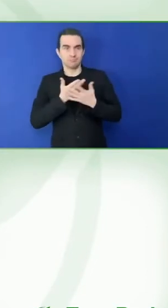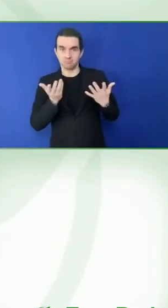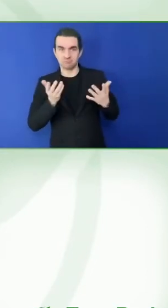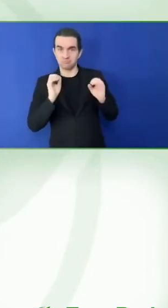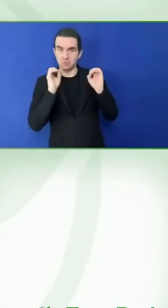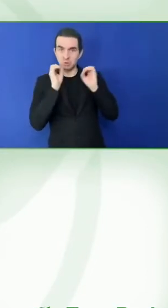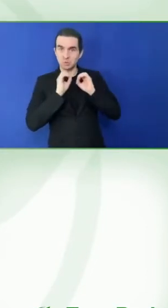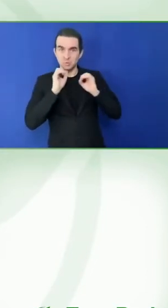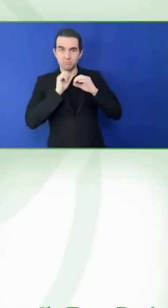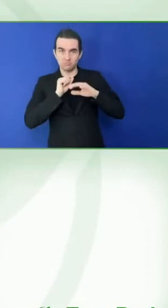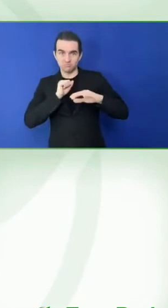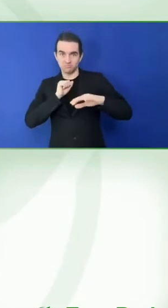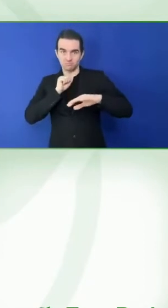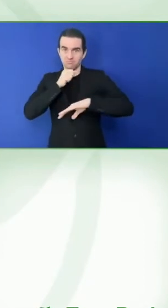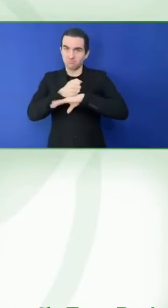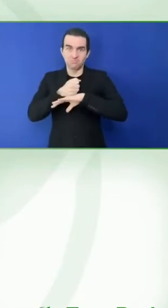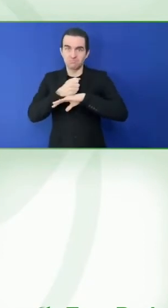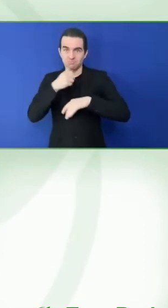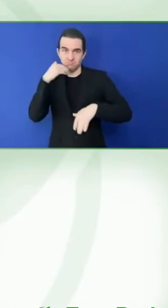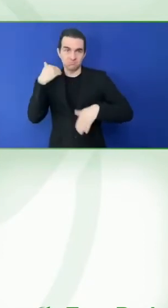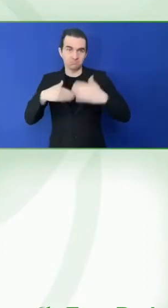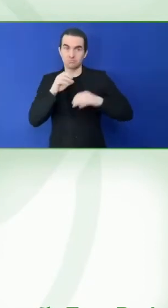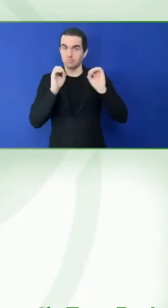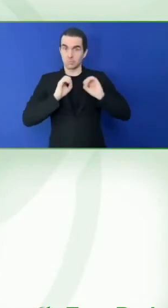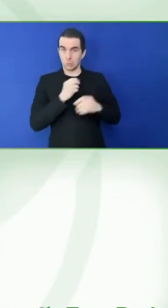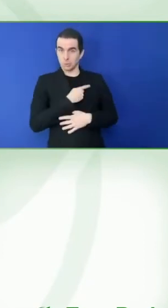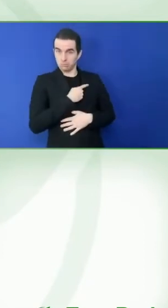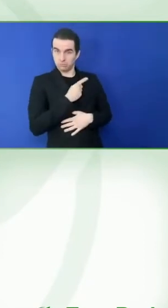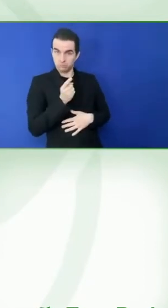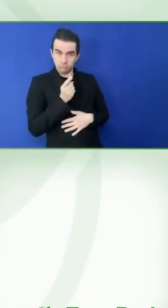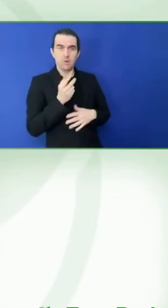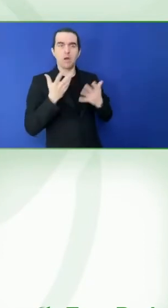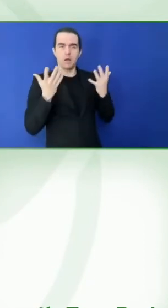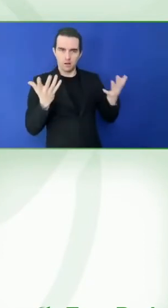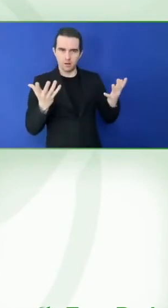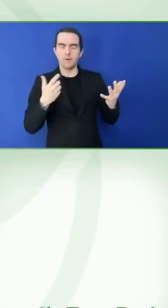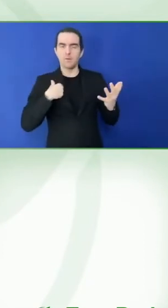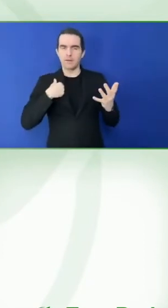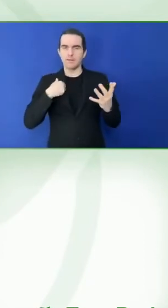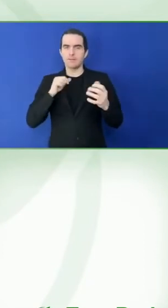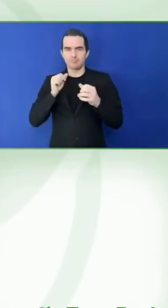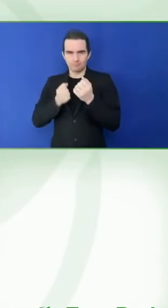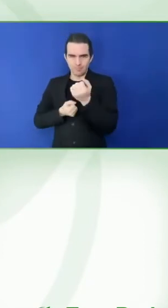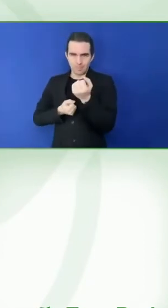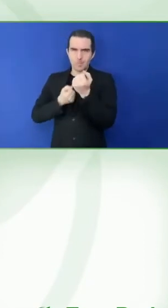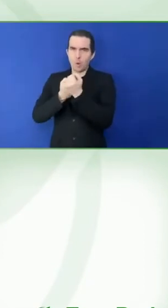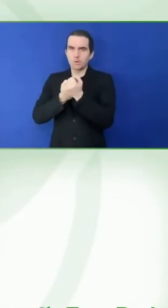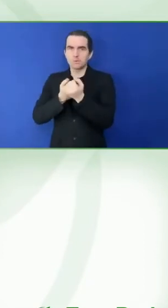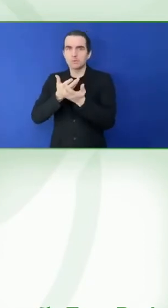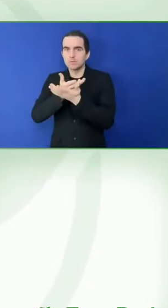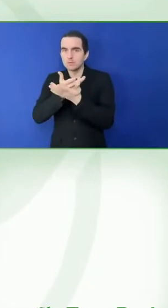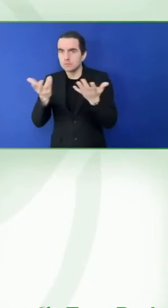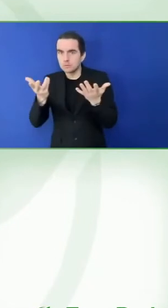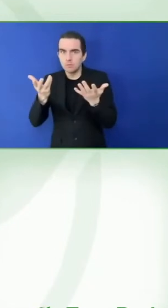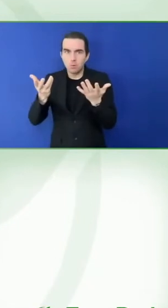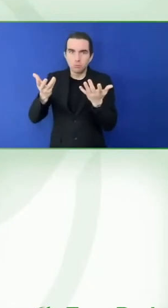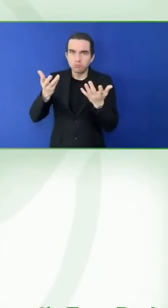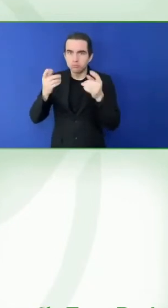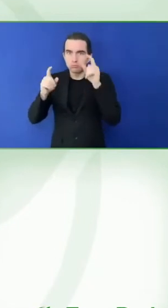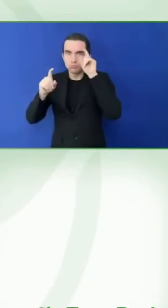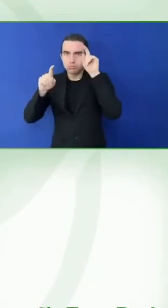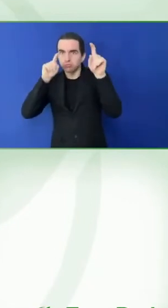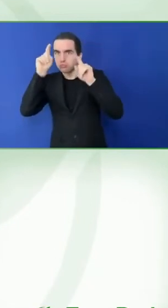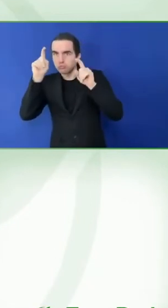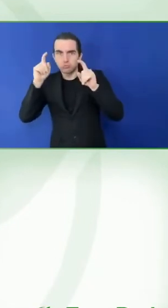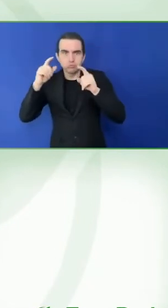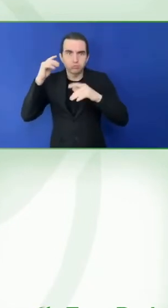for impact entrepreneurs. Meera is the exception, and it's really great to have you to give us you know, firsthand insights, but